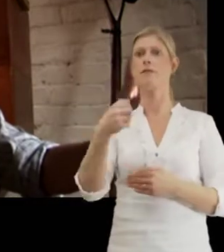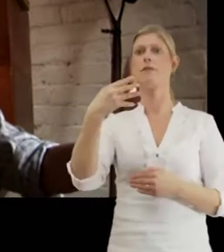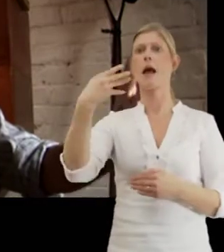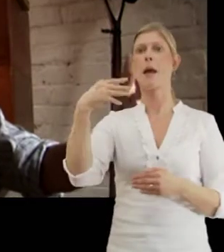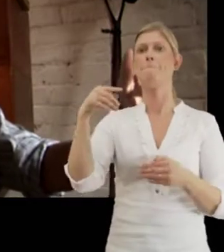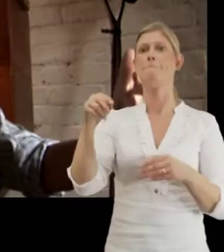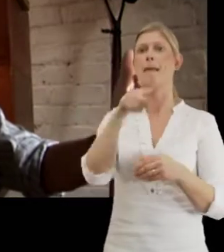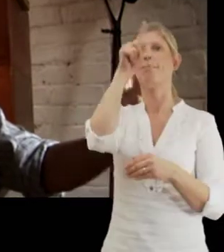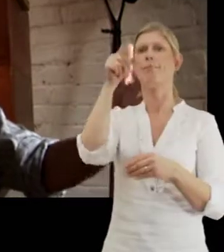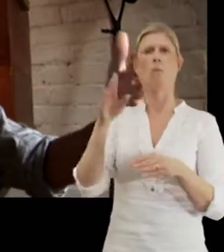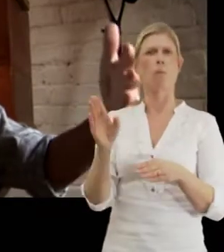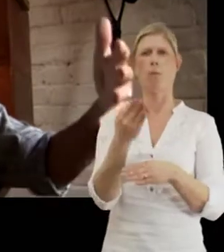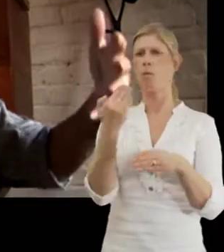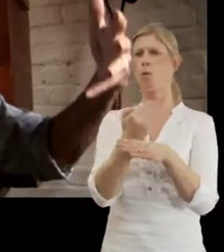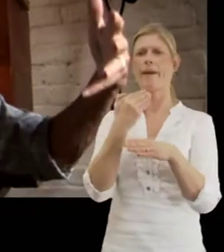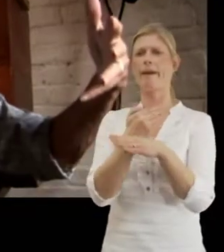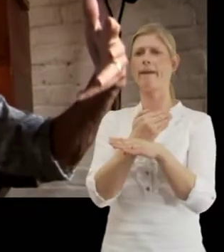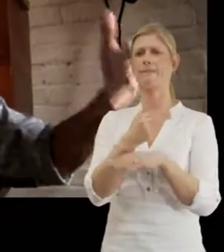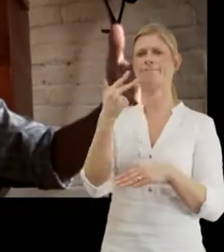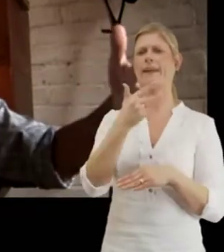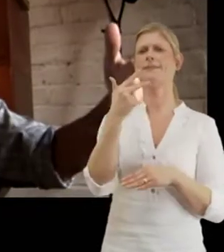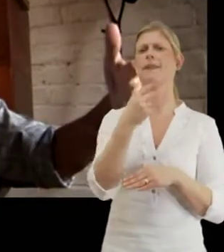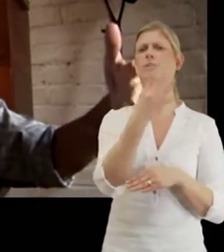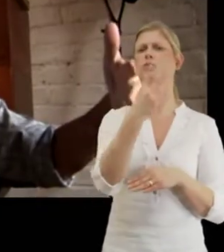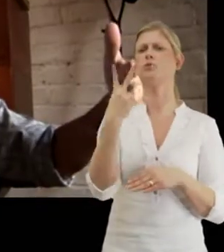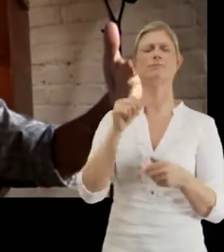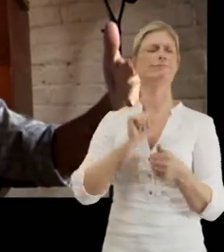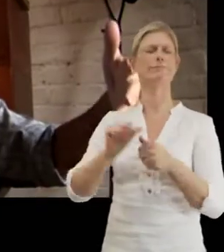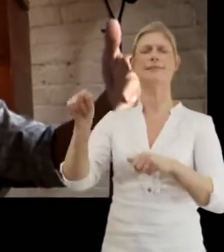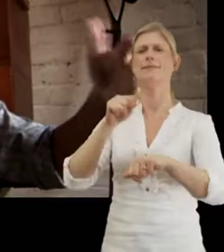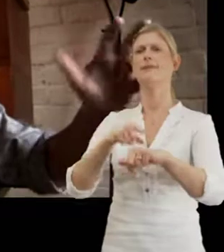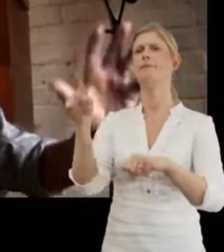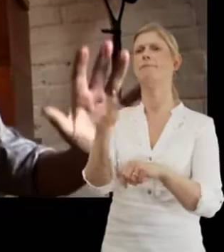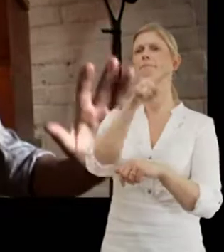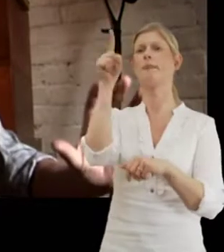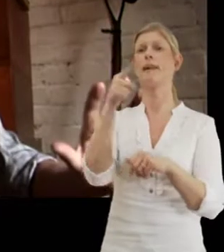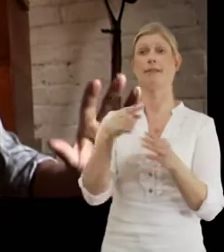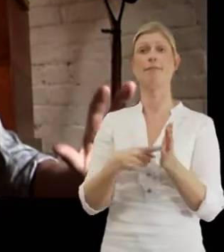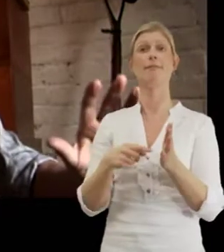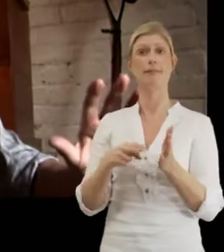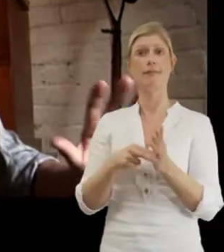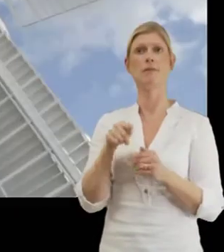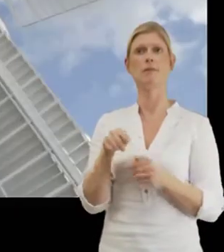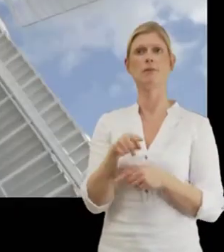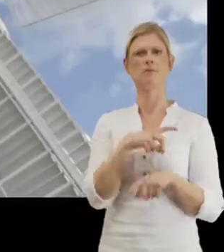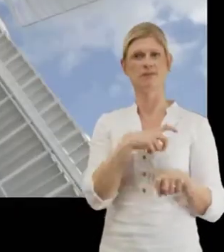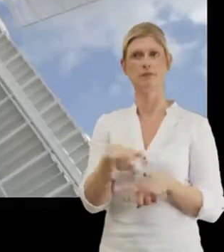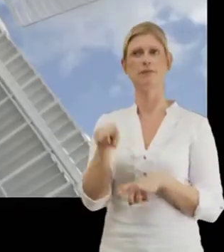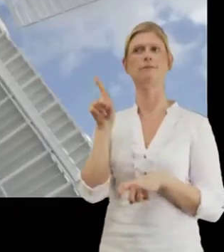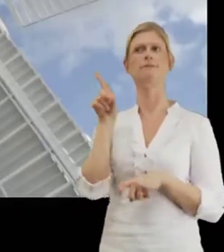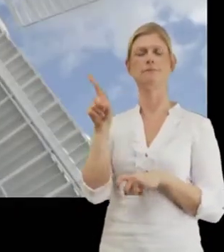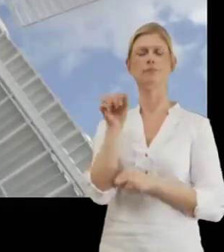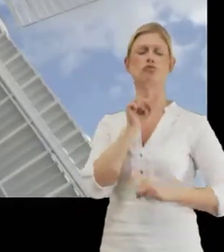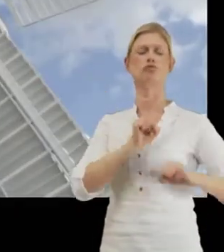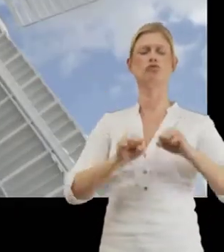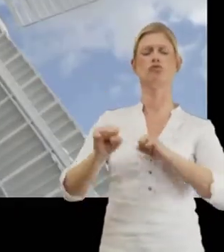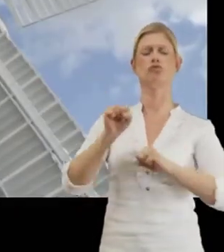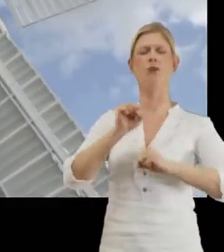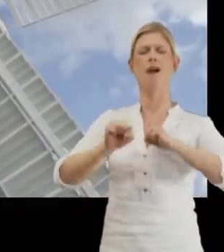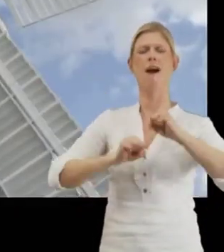going. That was 1842. That was the best time for milling, really, in Lincoln. But they were having a job to make a living, and they